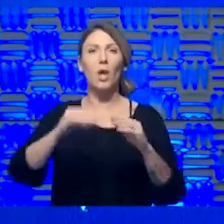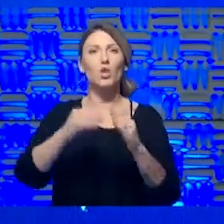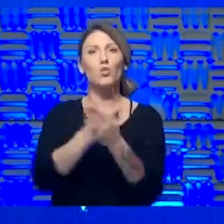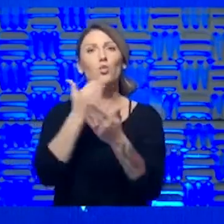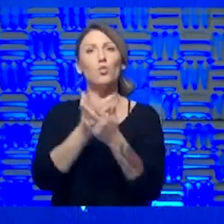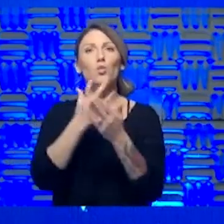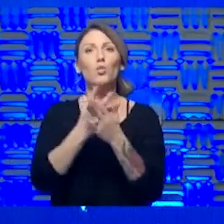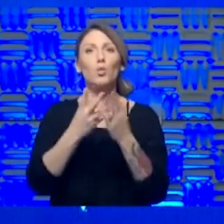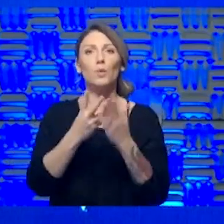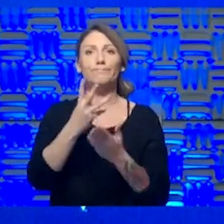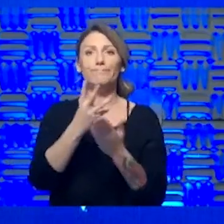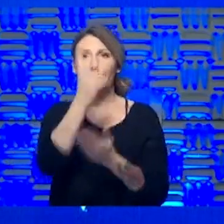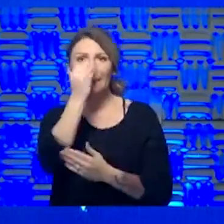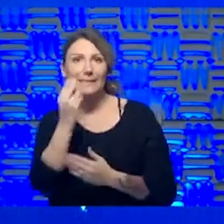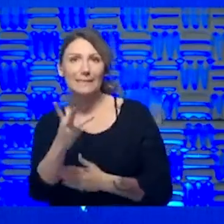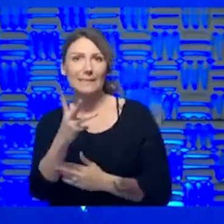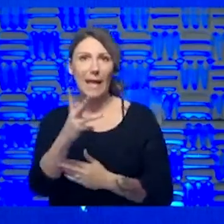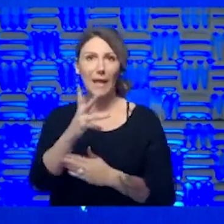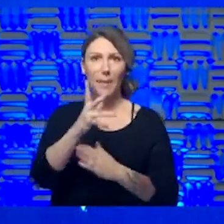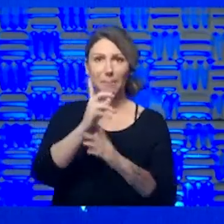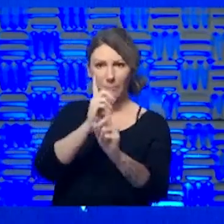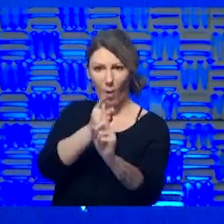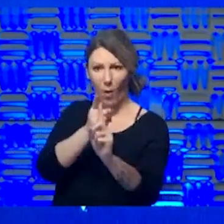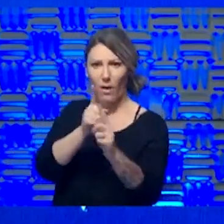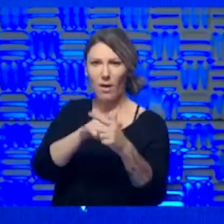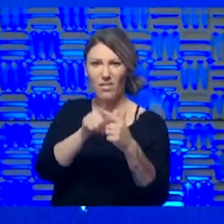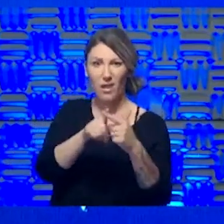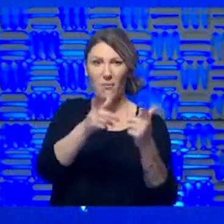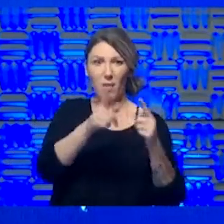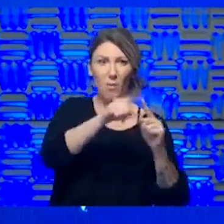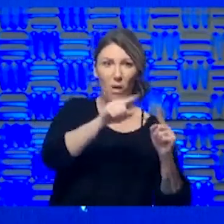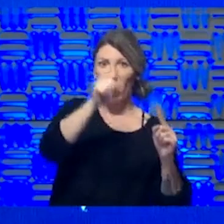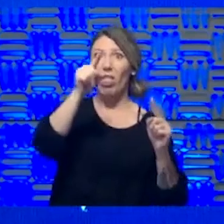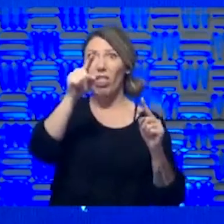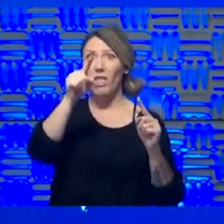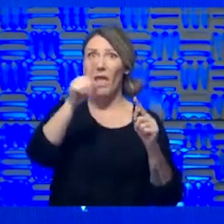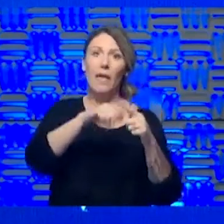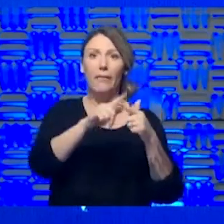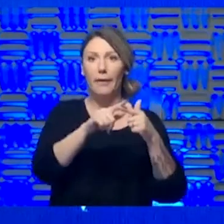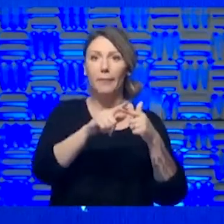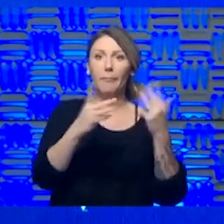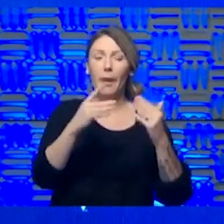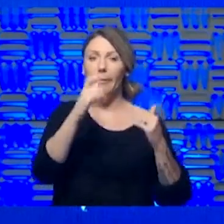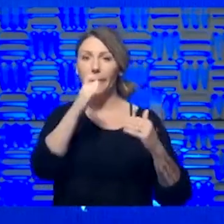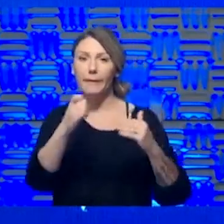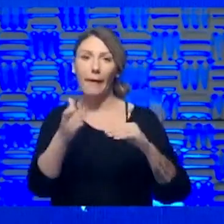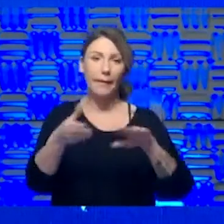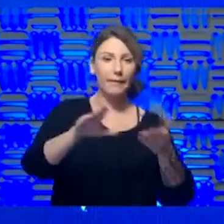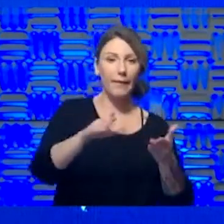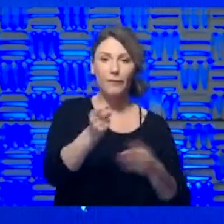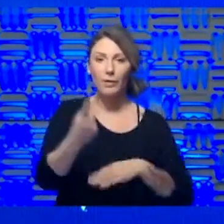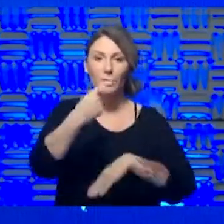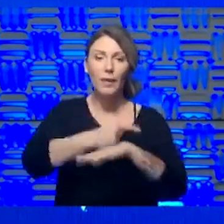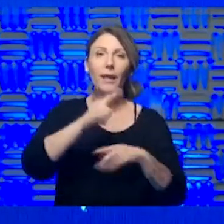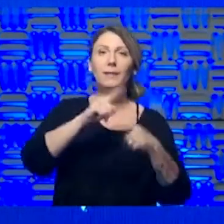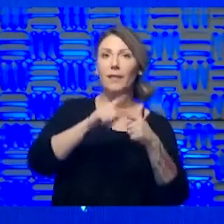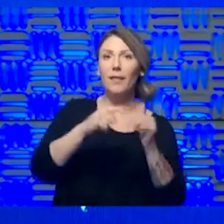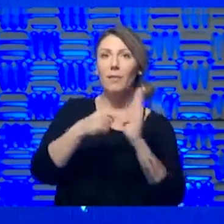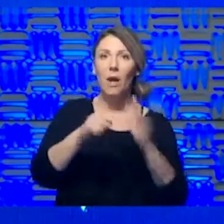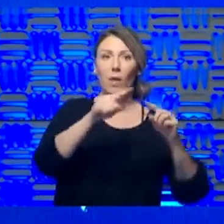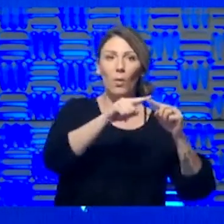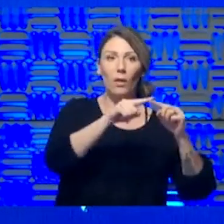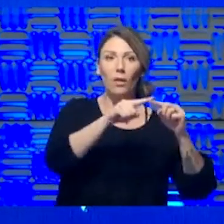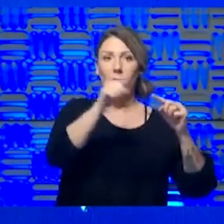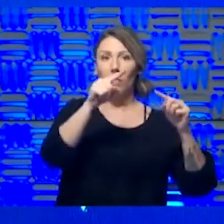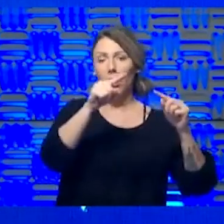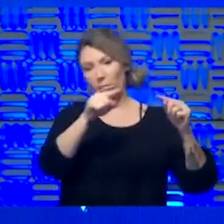when they do that, a few deaths on one given day will suddenly force it up. Or if you don't have a couple of deaths for a few days, all of a sudden the model begins to flatten out. So